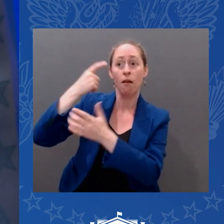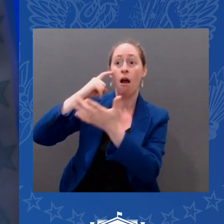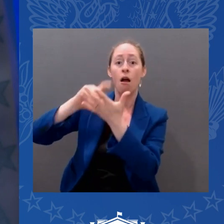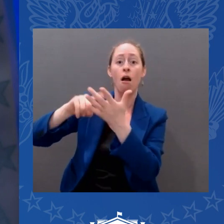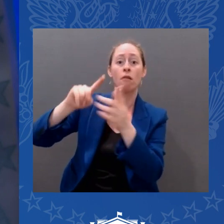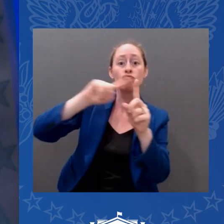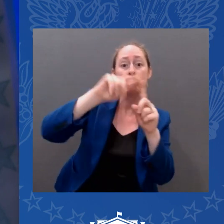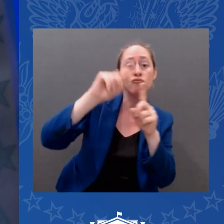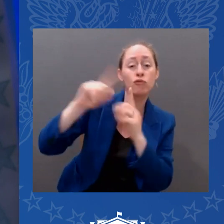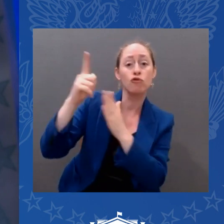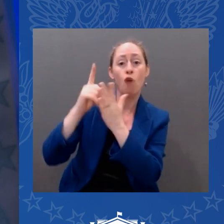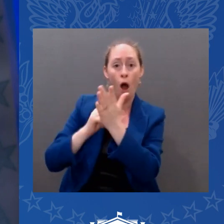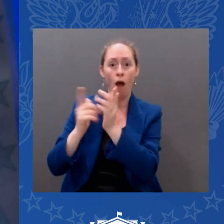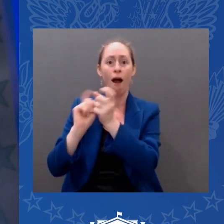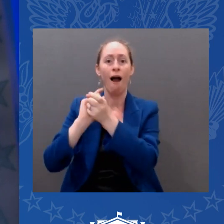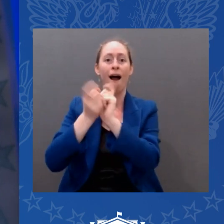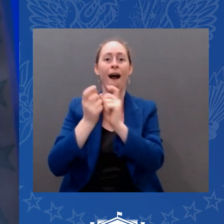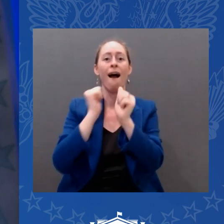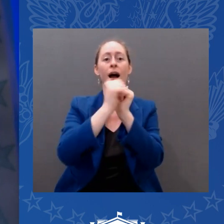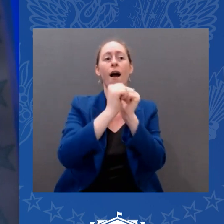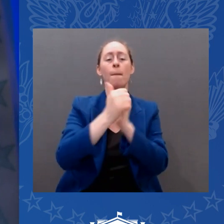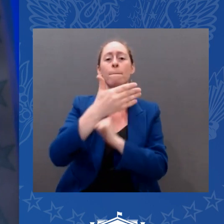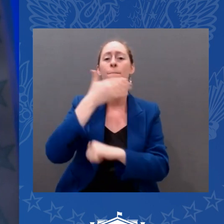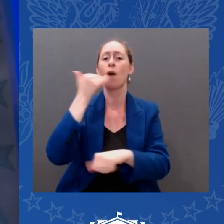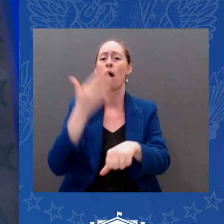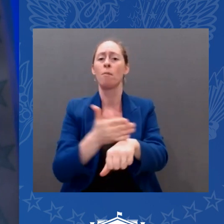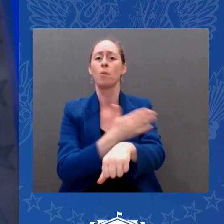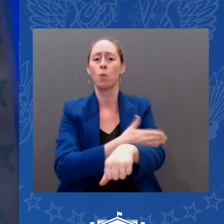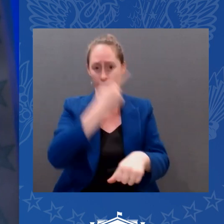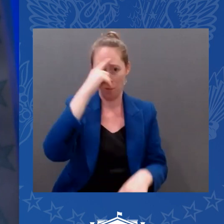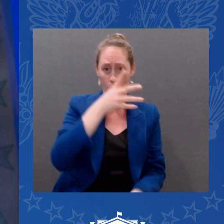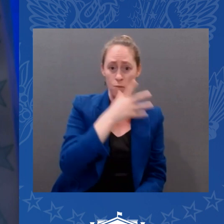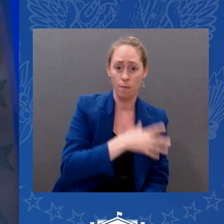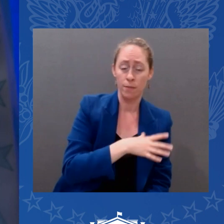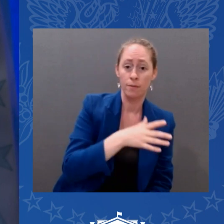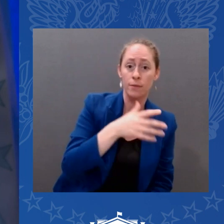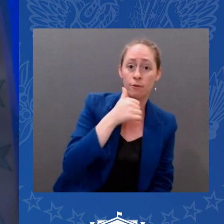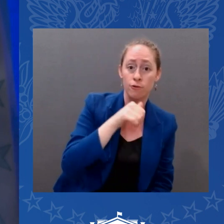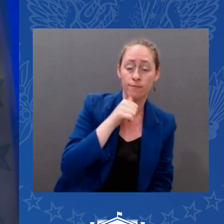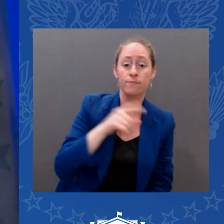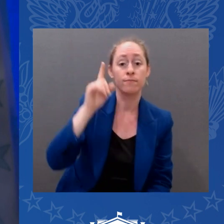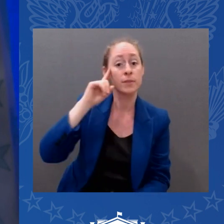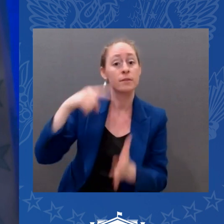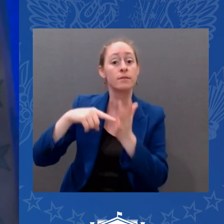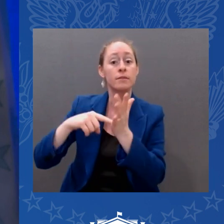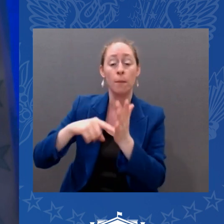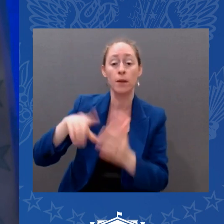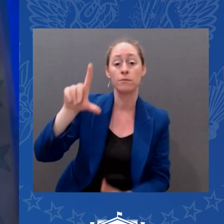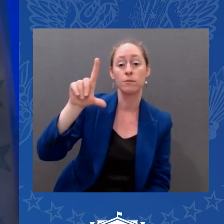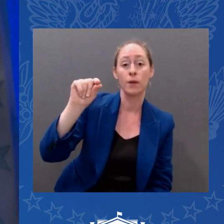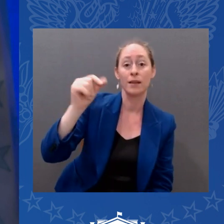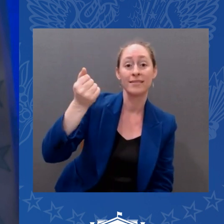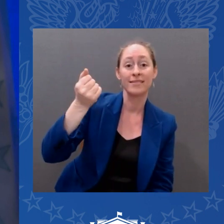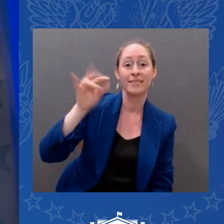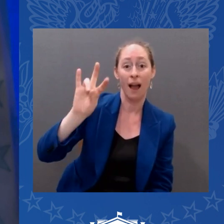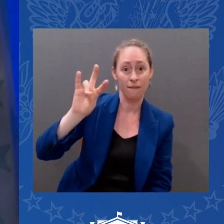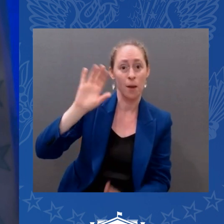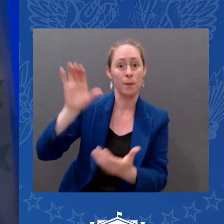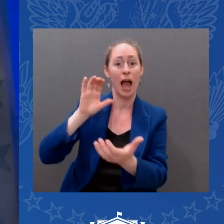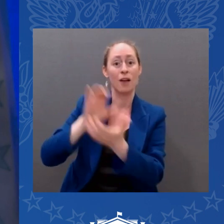the 2017 Marriage Act, which regularized the age of consent